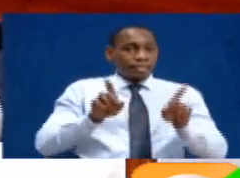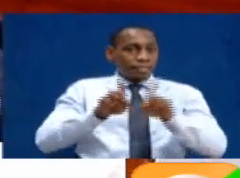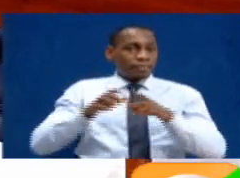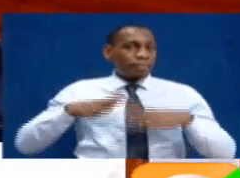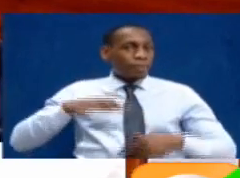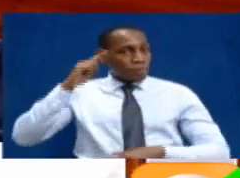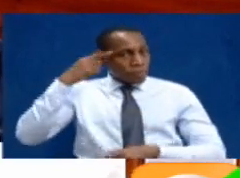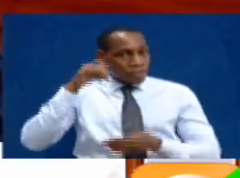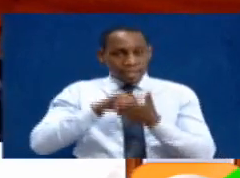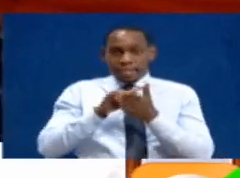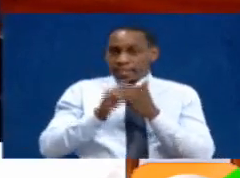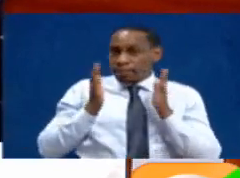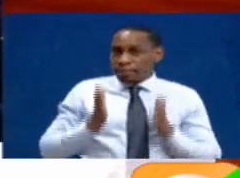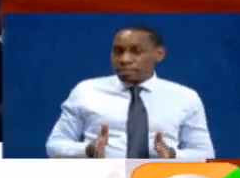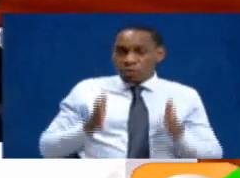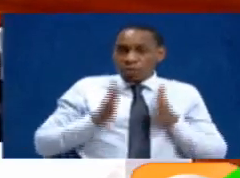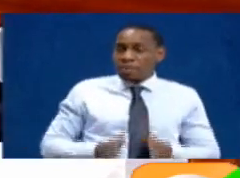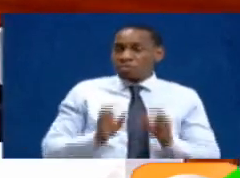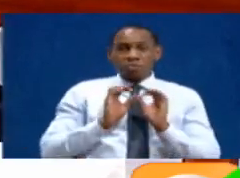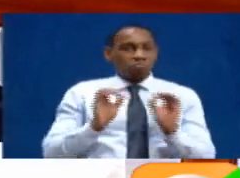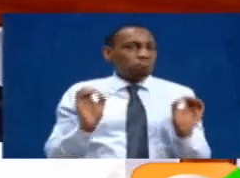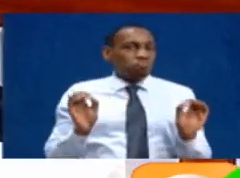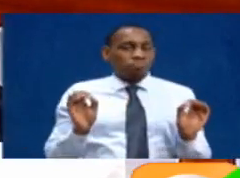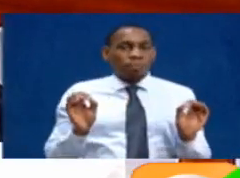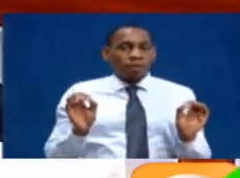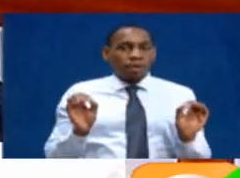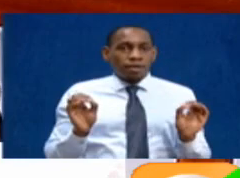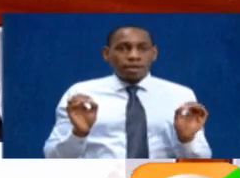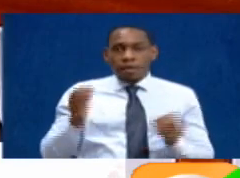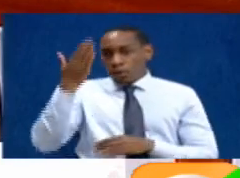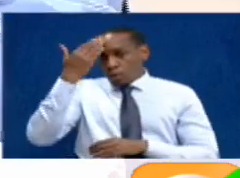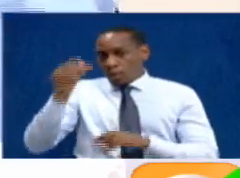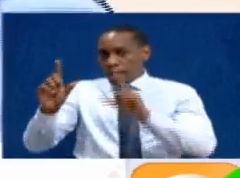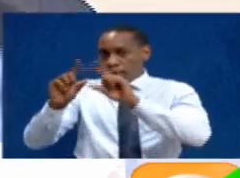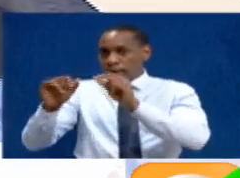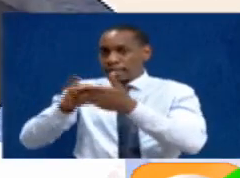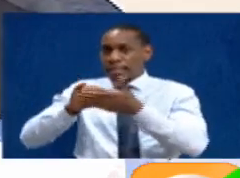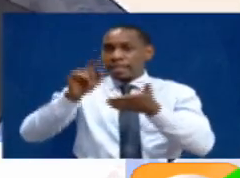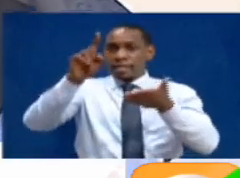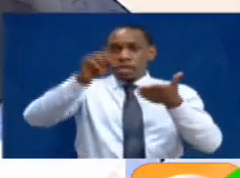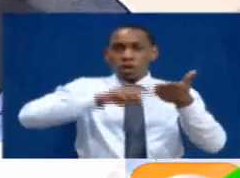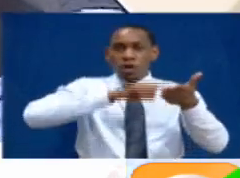thought it was personal hatred. It wasn't a personal hatred. Why do you say he's the wrong